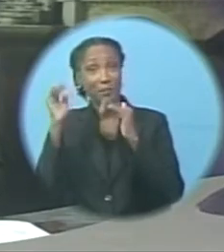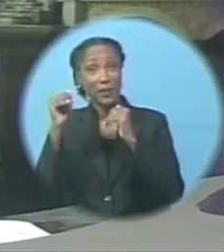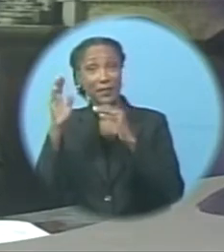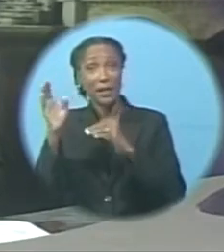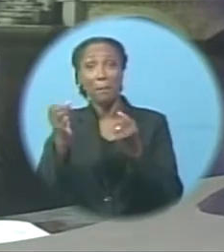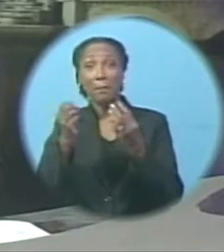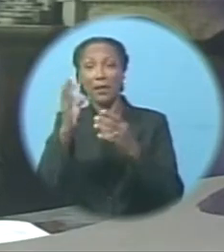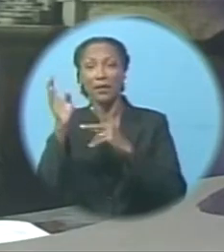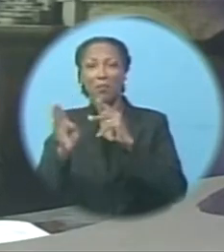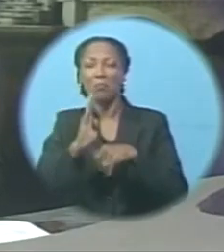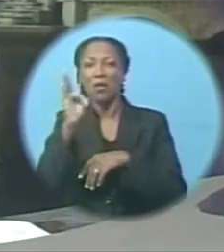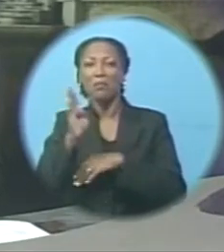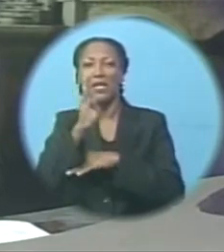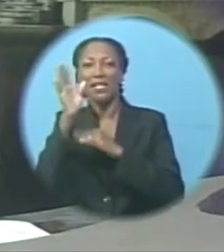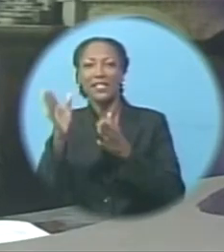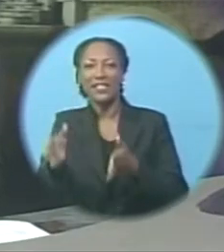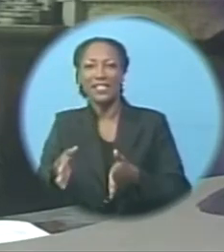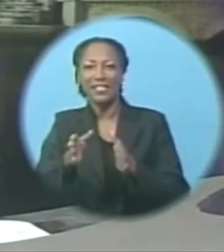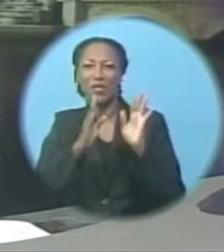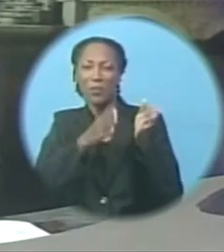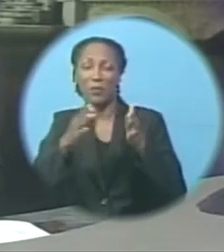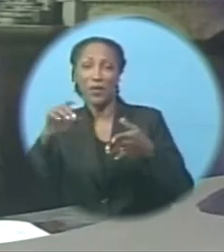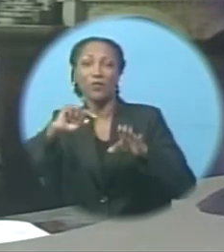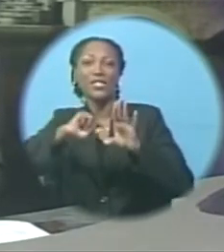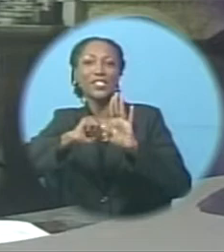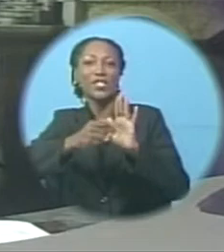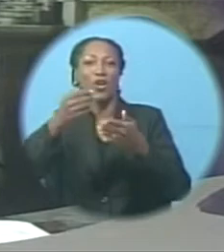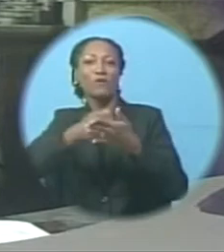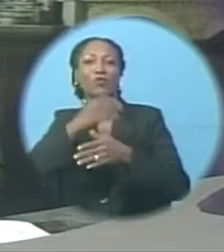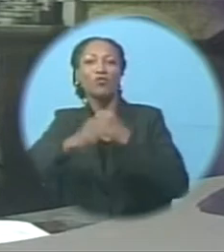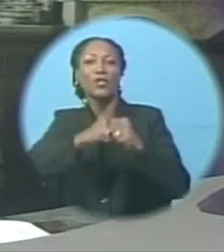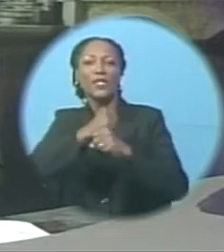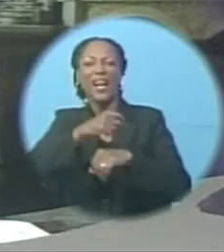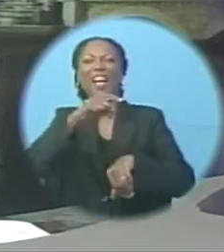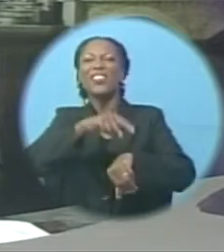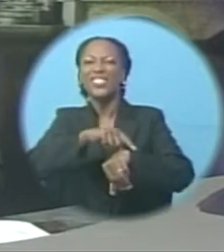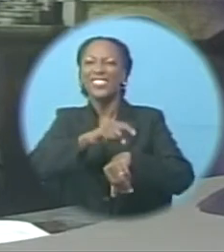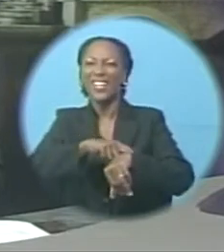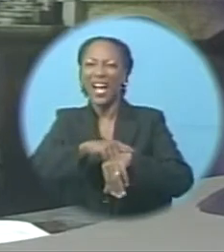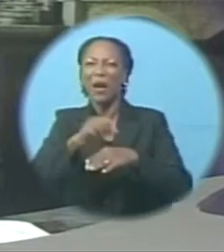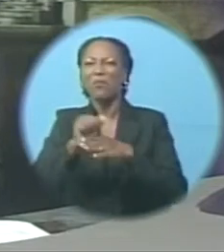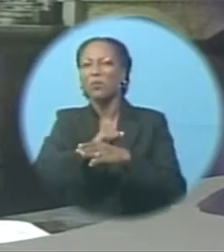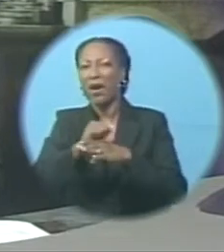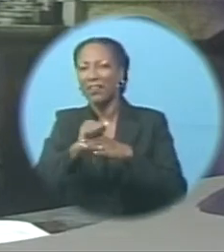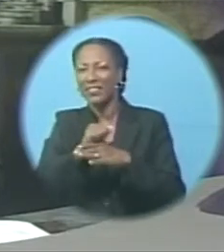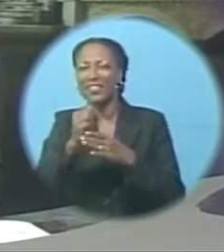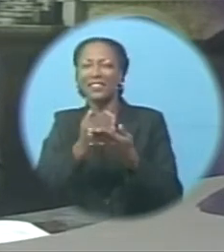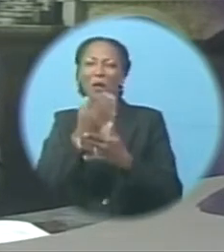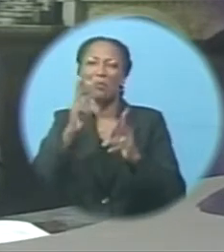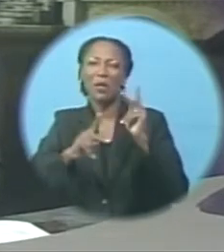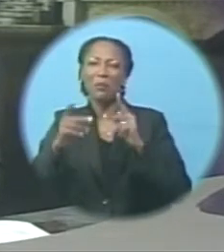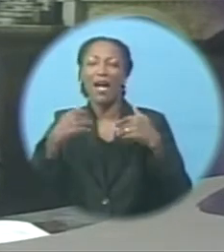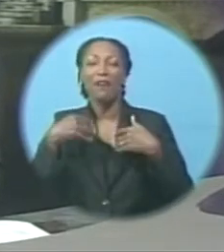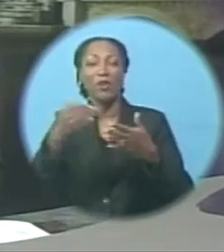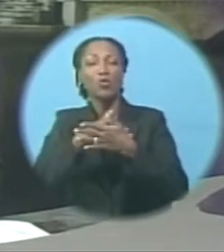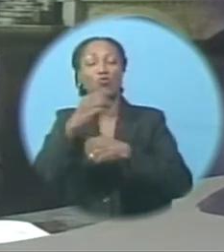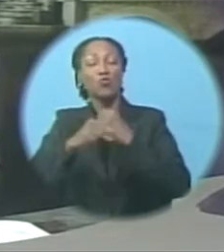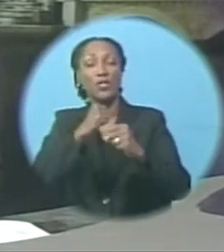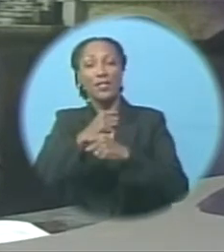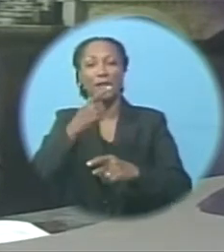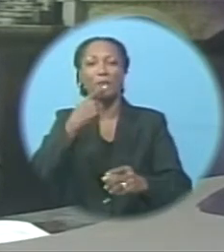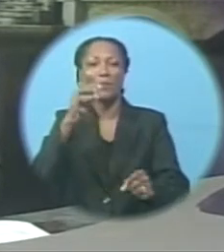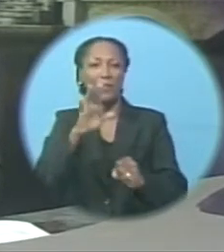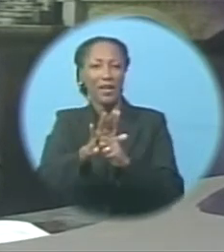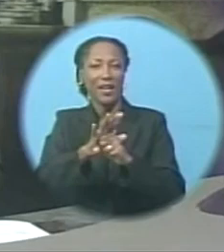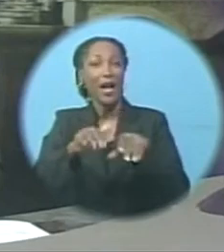many Barbadians are preparing for the start of a new year. At this time, it is traditional for some people to have a New Year's